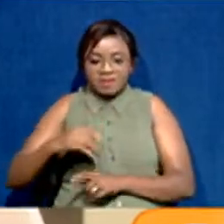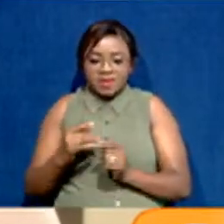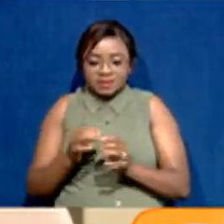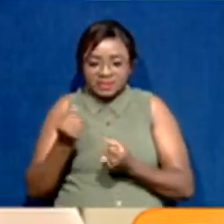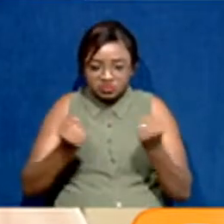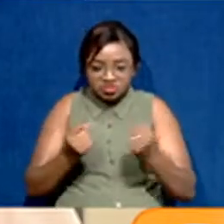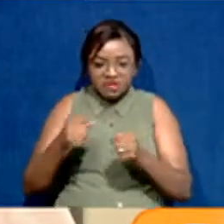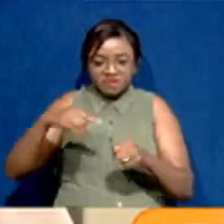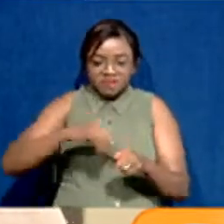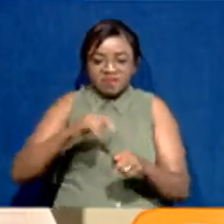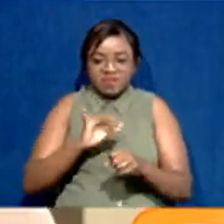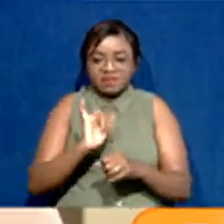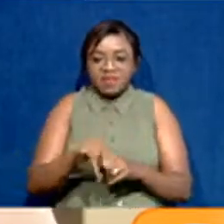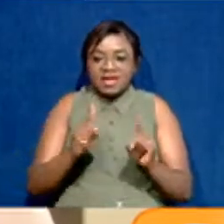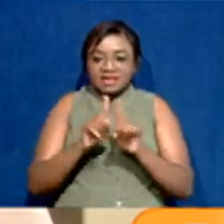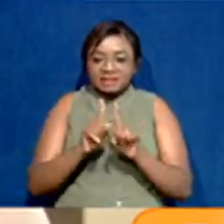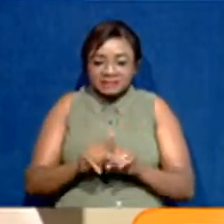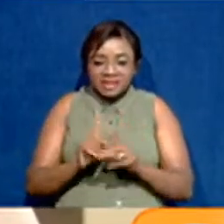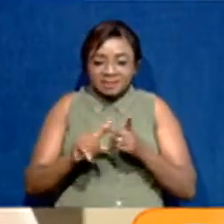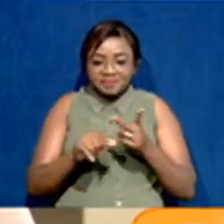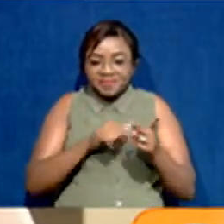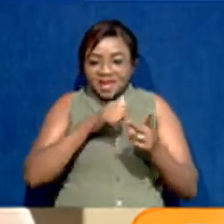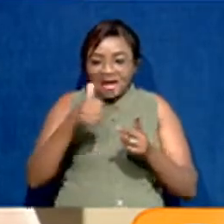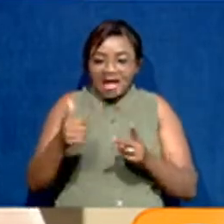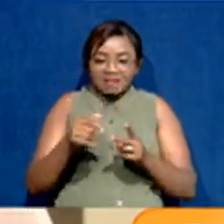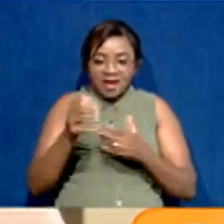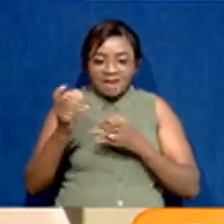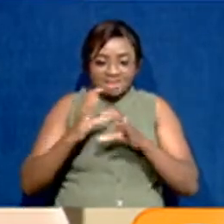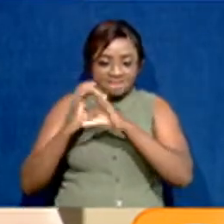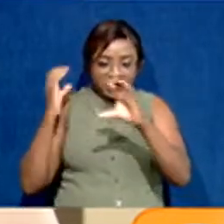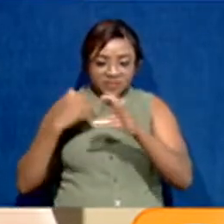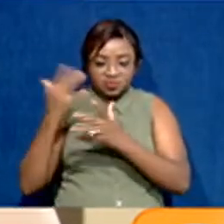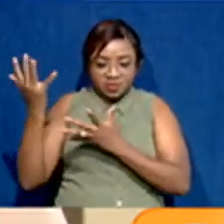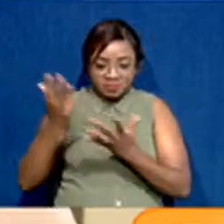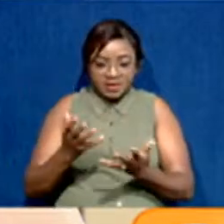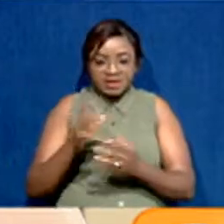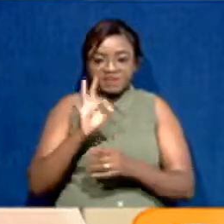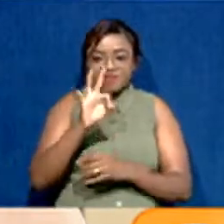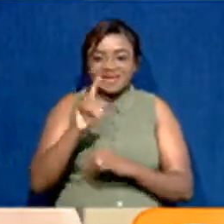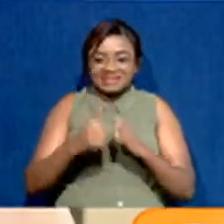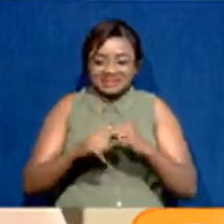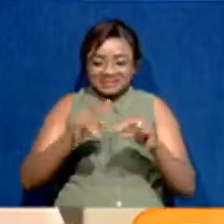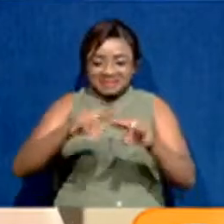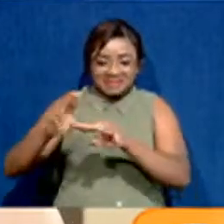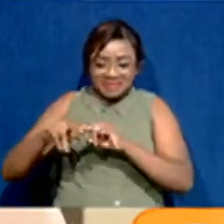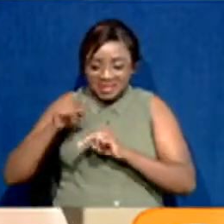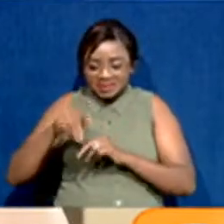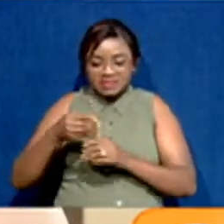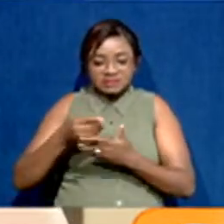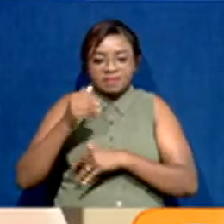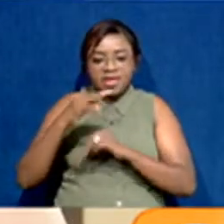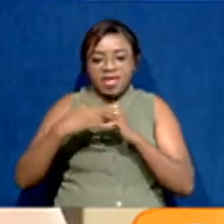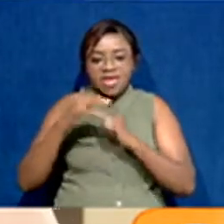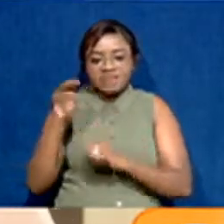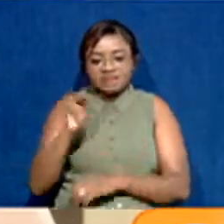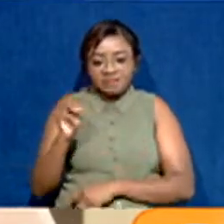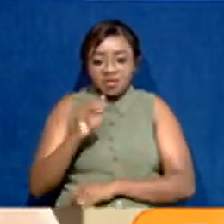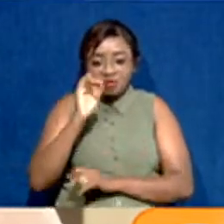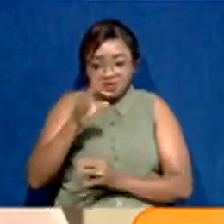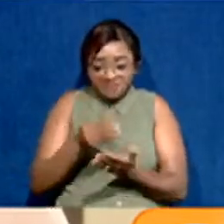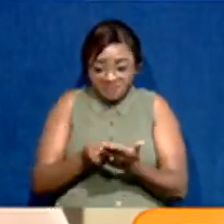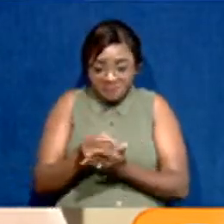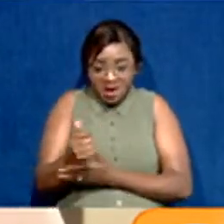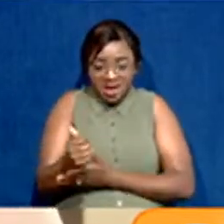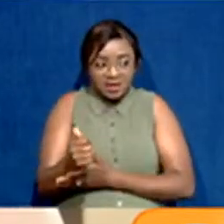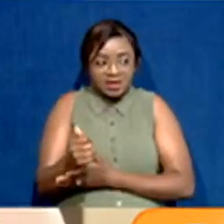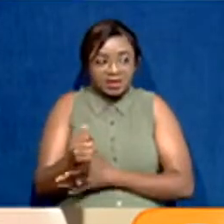even assembling locally, which is a 36-seater bus, that is going to be going from at 8 million shillings if you're buying, and